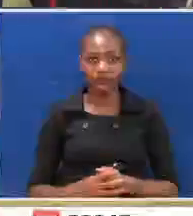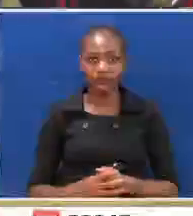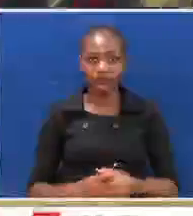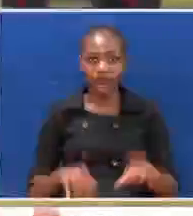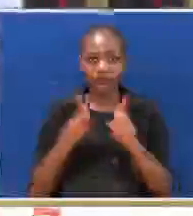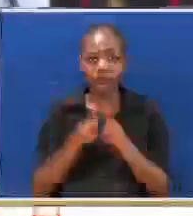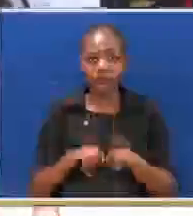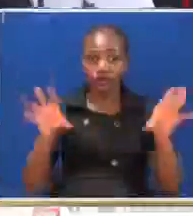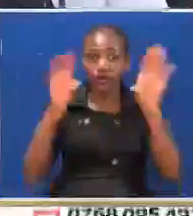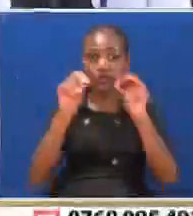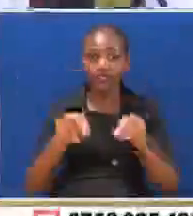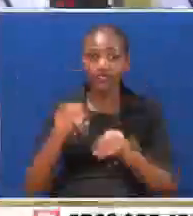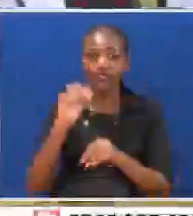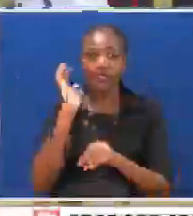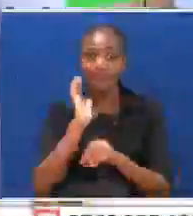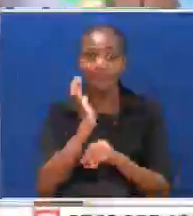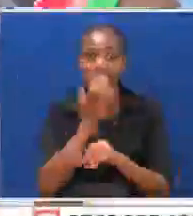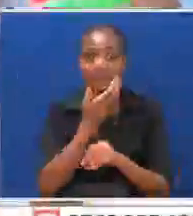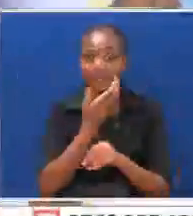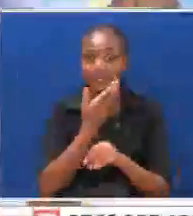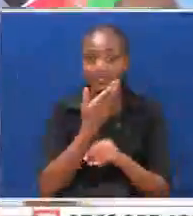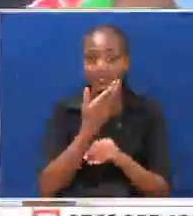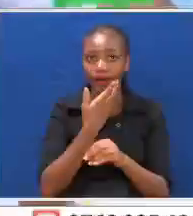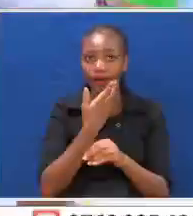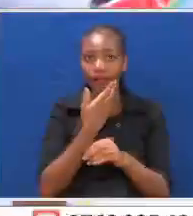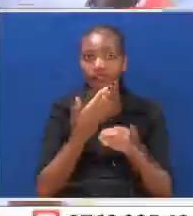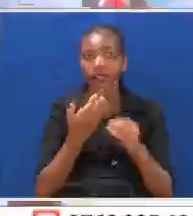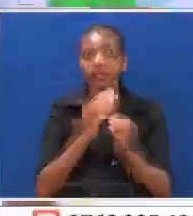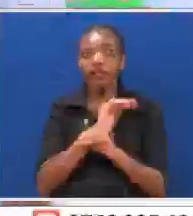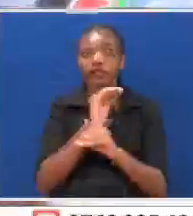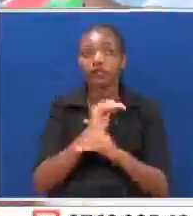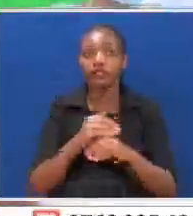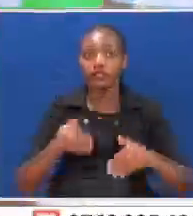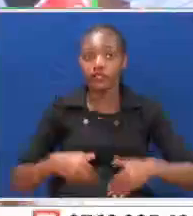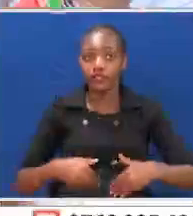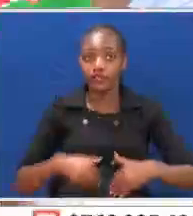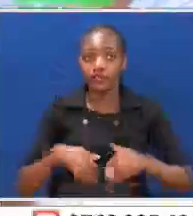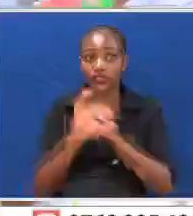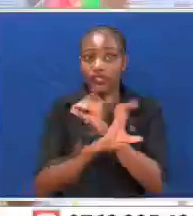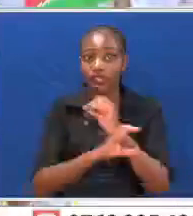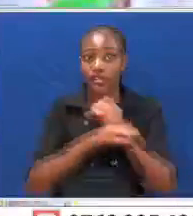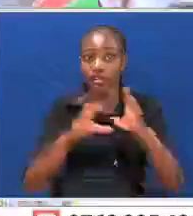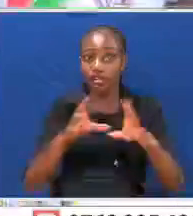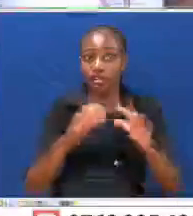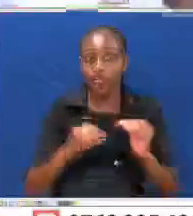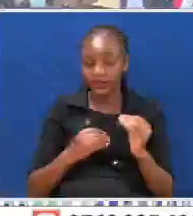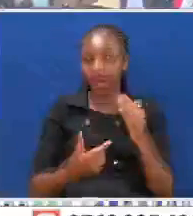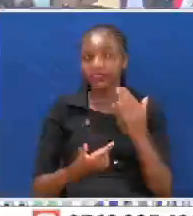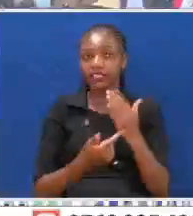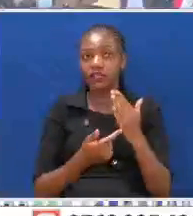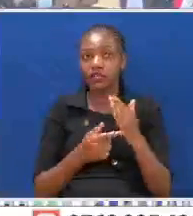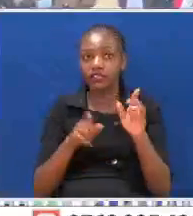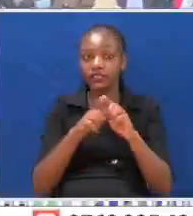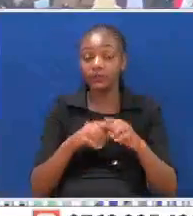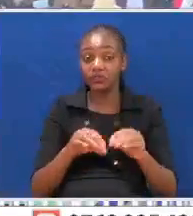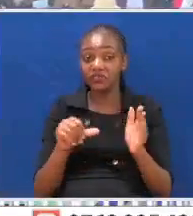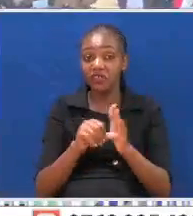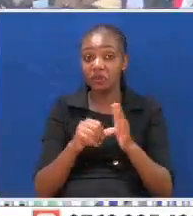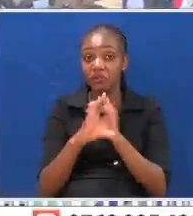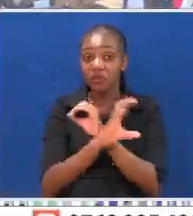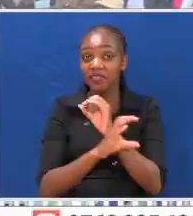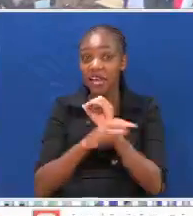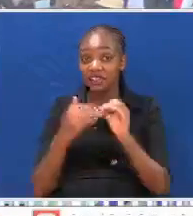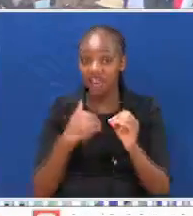President Kenyatta also heaped praise on youths in the country for innovating digital solutions to problems that the country